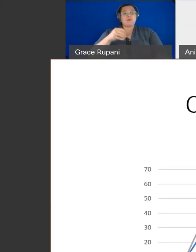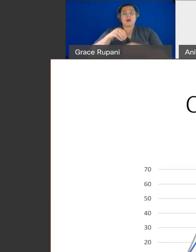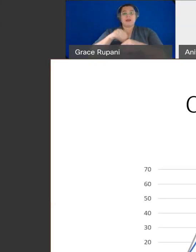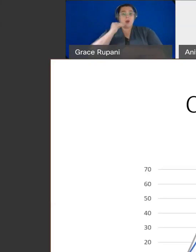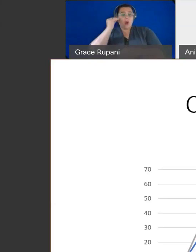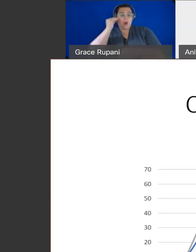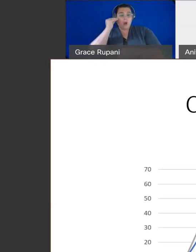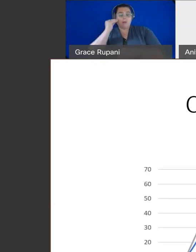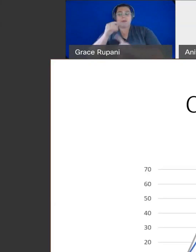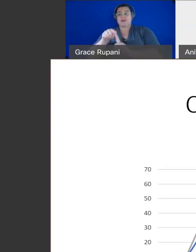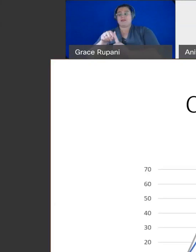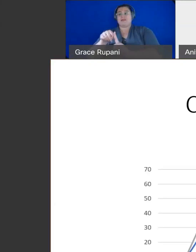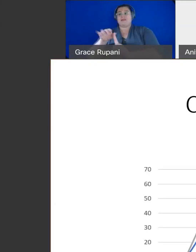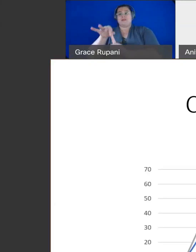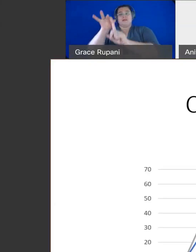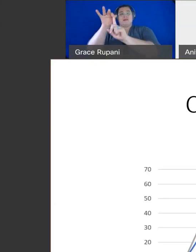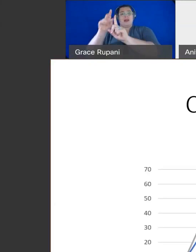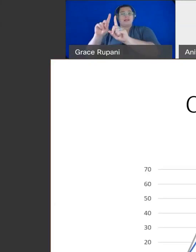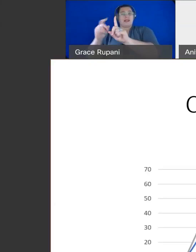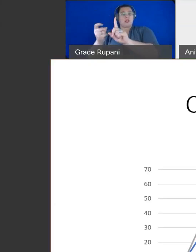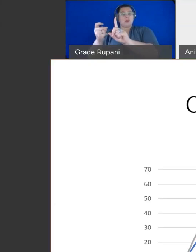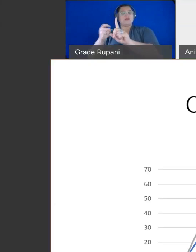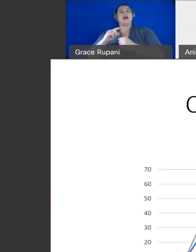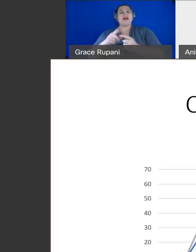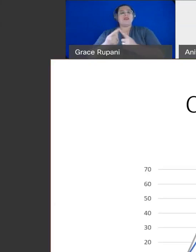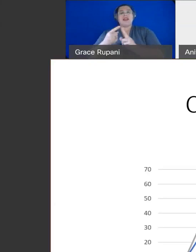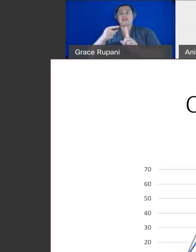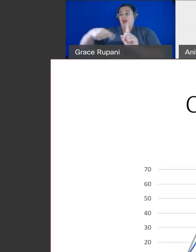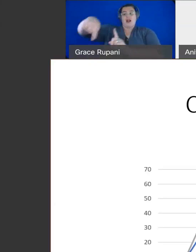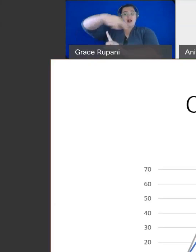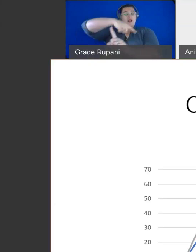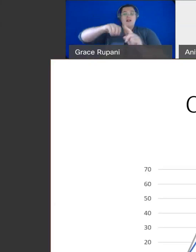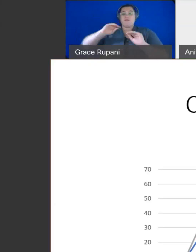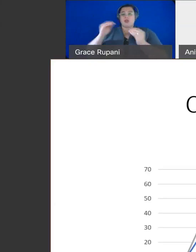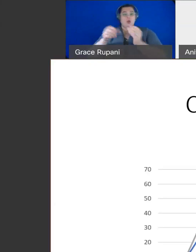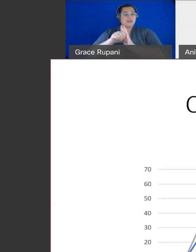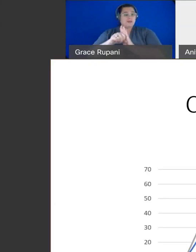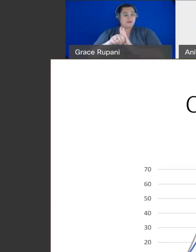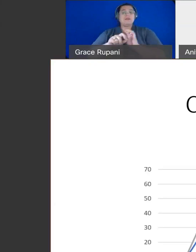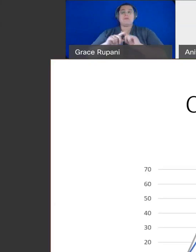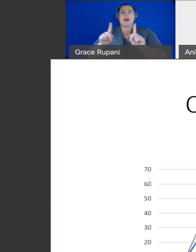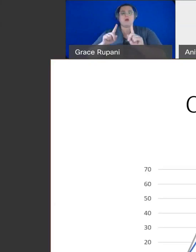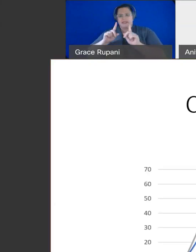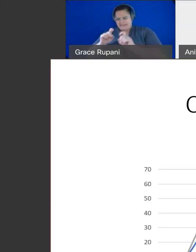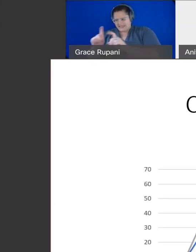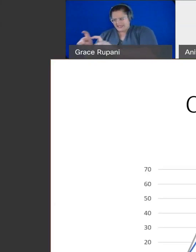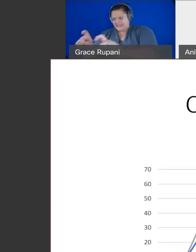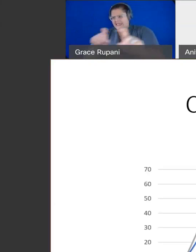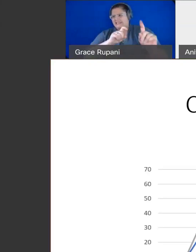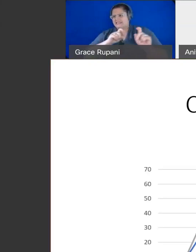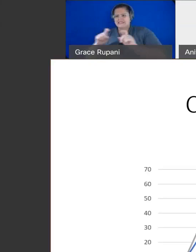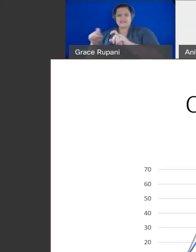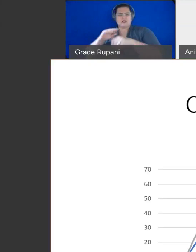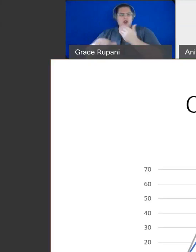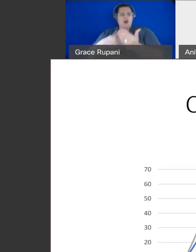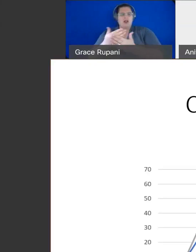COVID-19, then everyone else in the home is tested. Everyone who lives in the home is tested every 3 days. So we are identifying all people